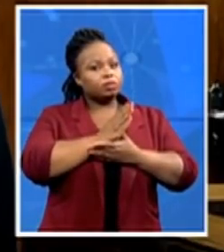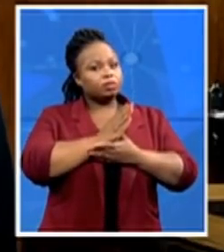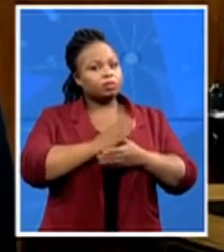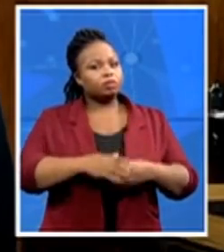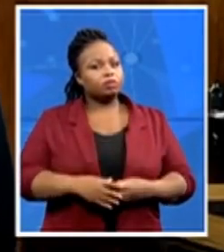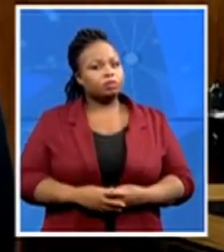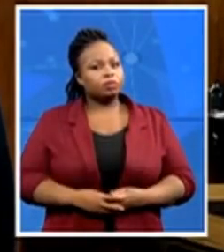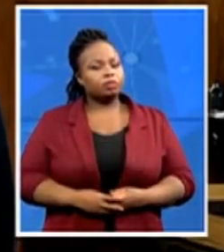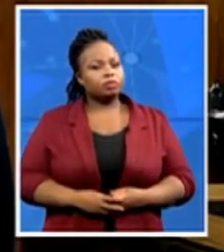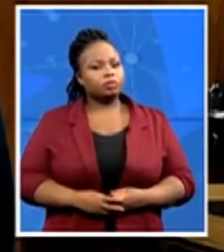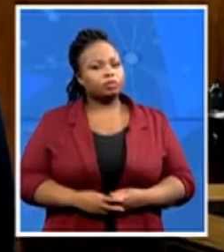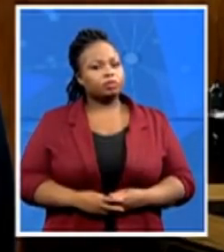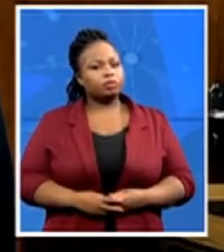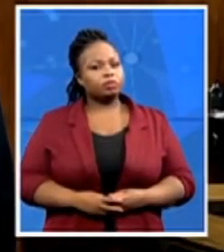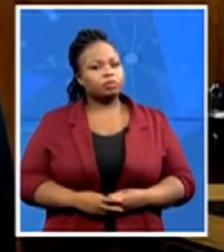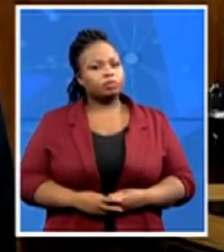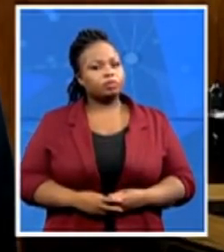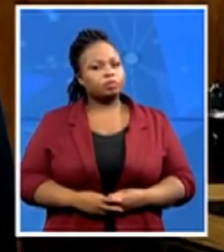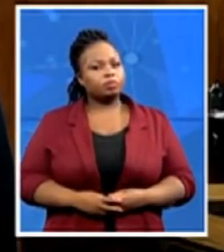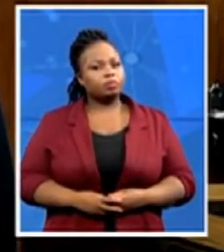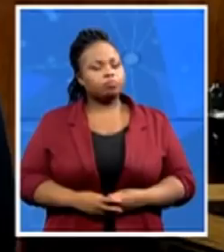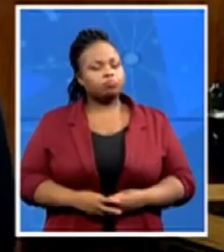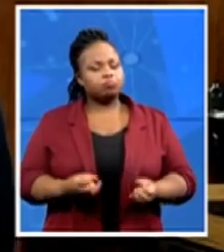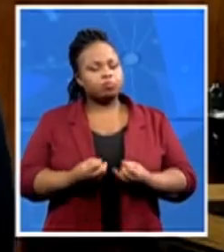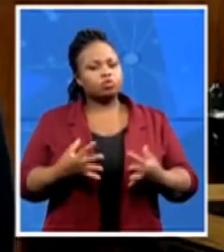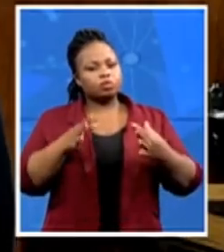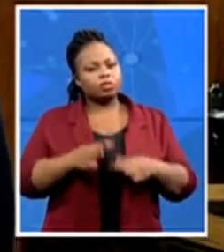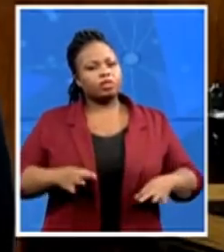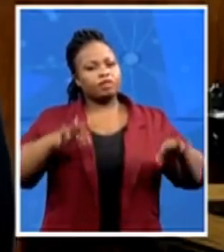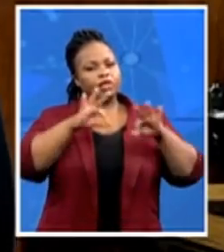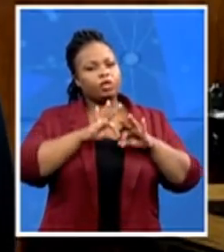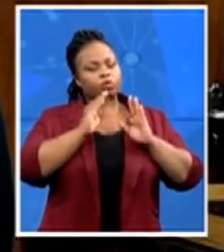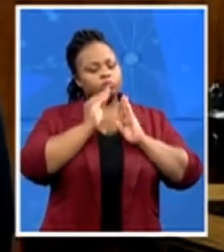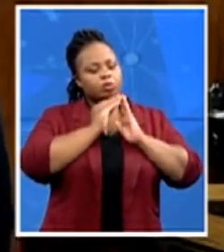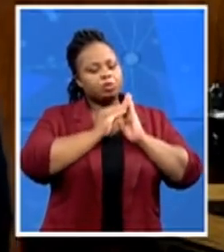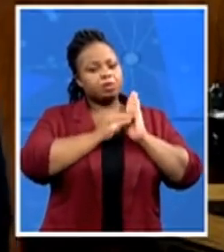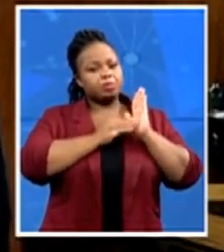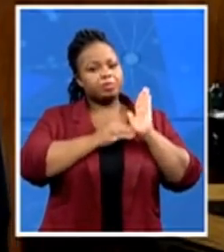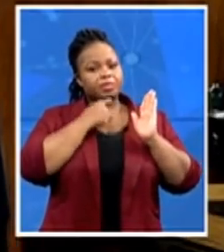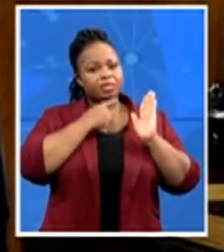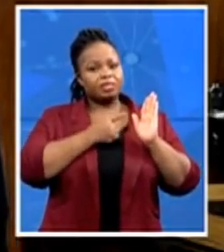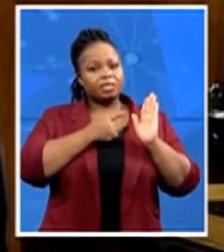And those values underline an open and democratic society based on human dignity, equality and freedom.